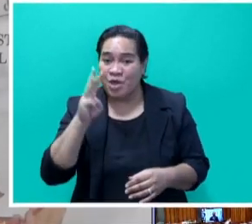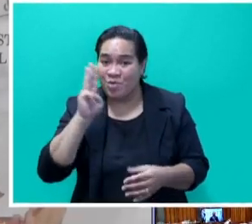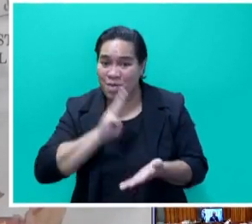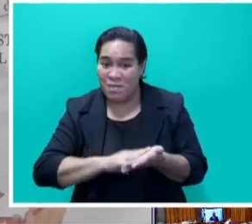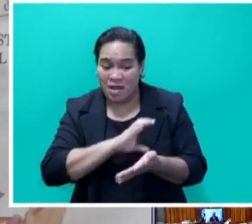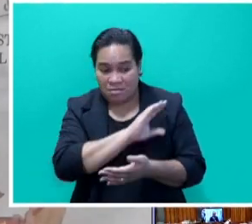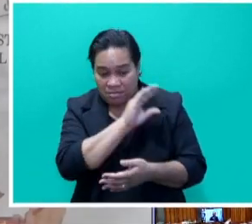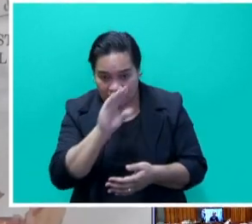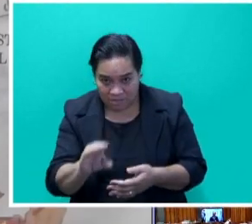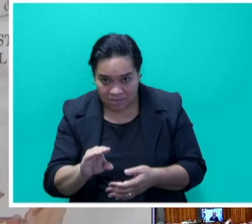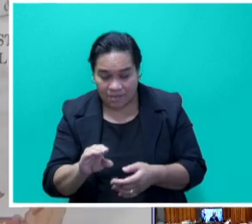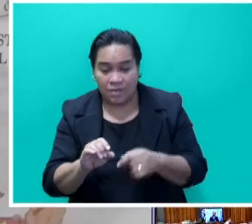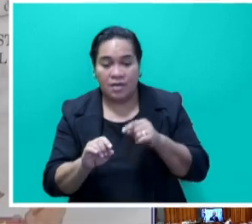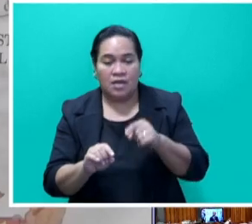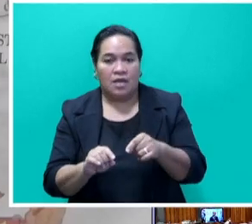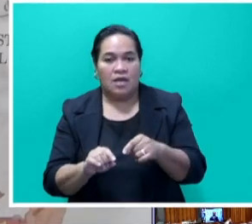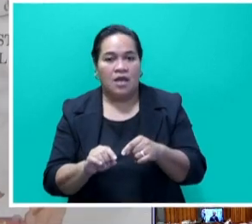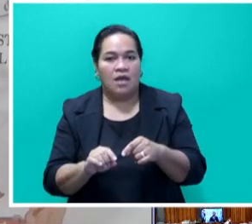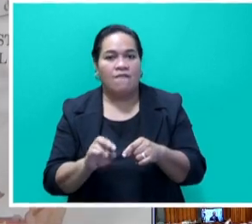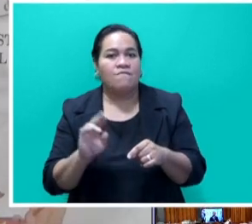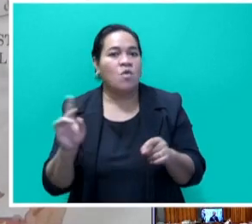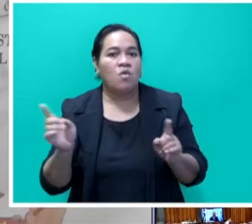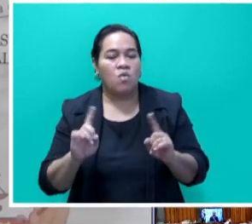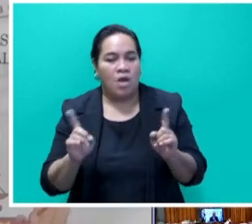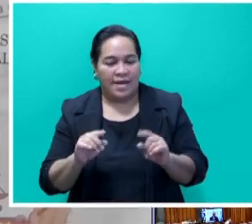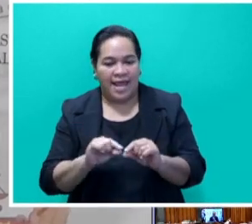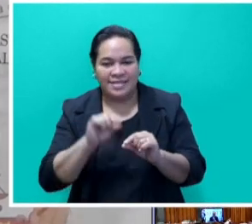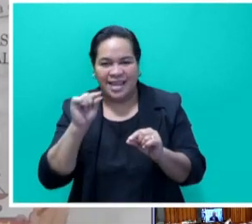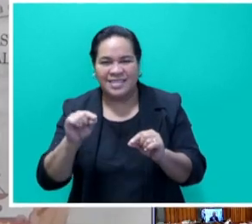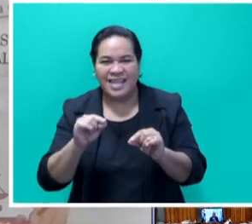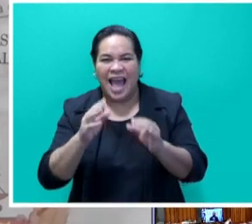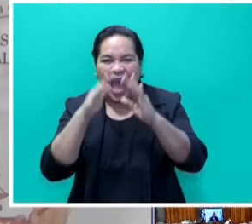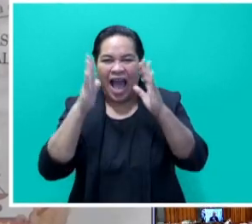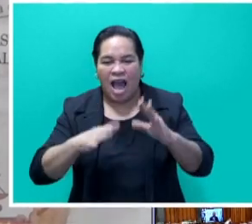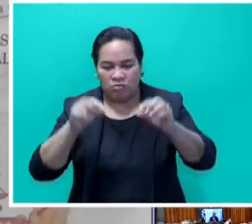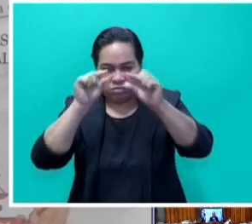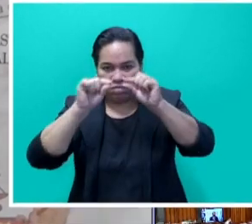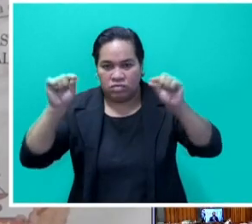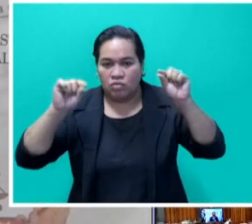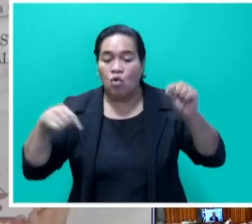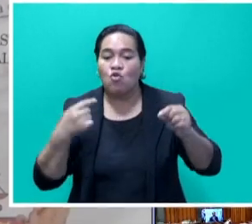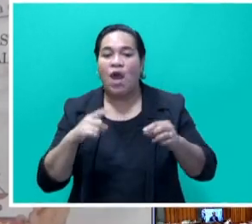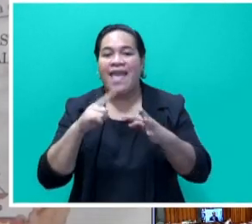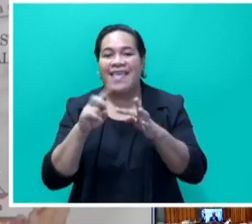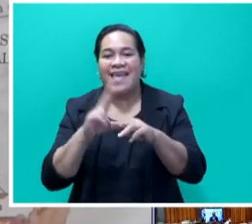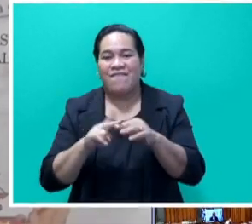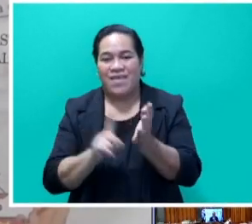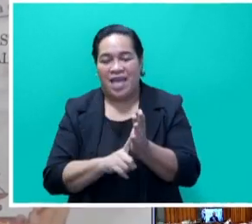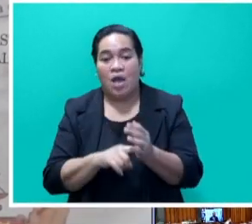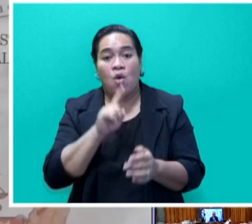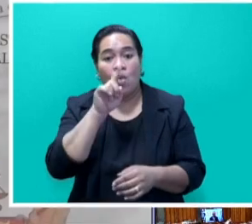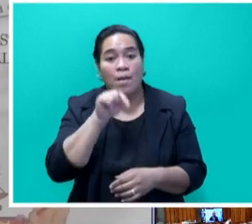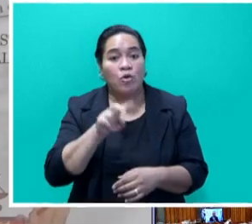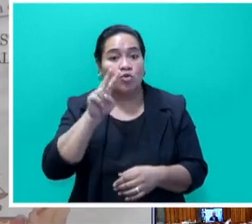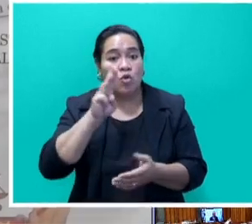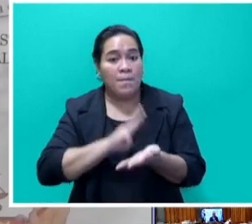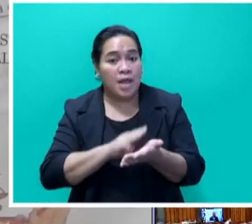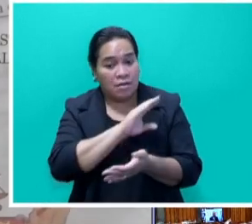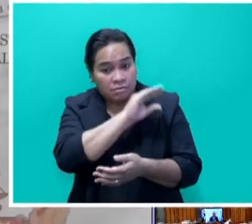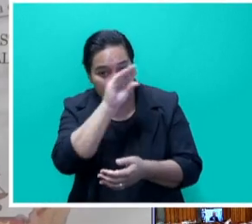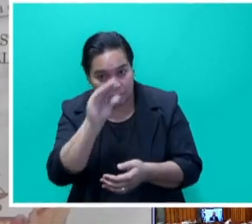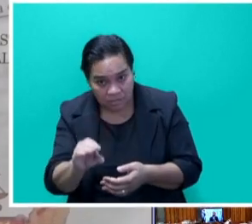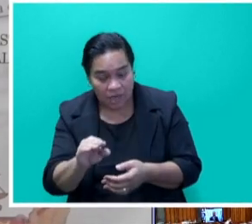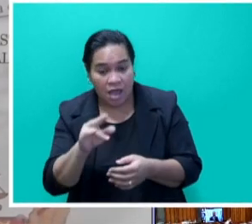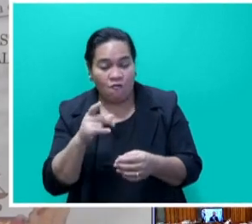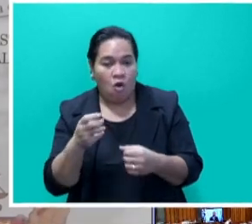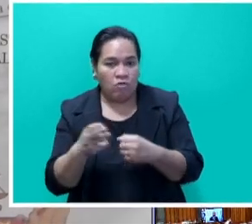under Head 50 for grid extension and house wiring to be managed by EFL. 1.12 million is budgeted for completion of the